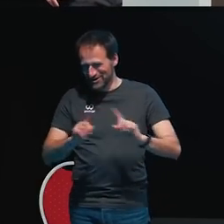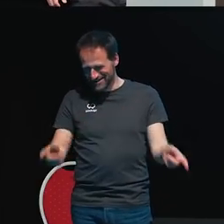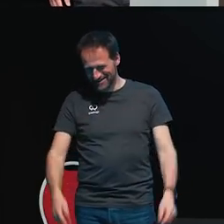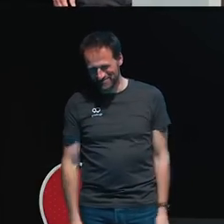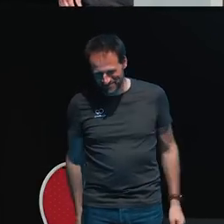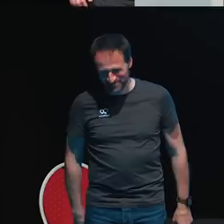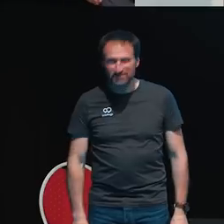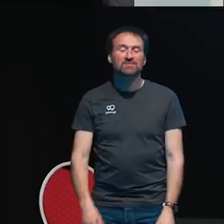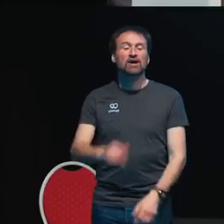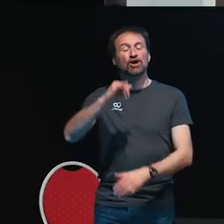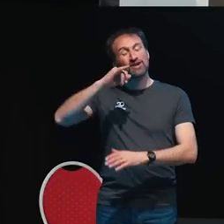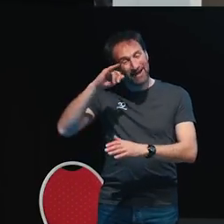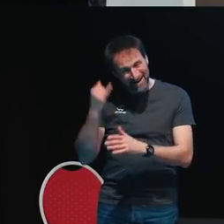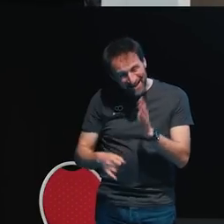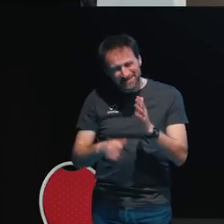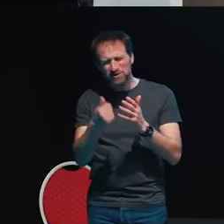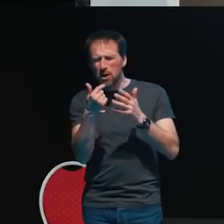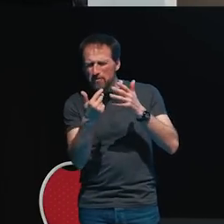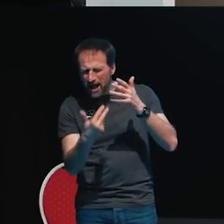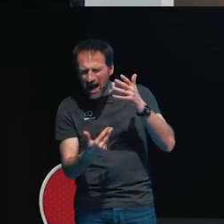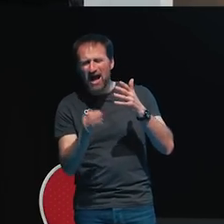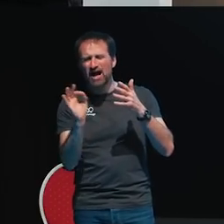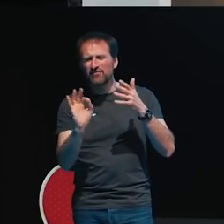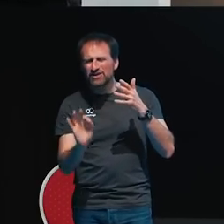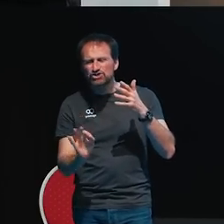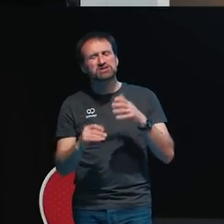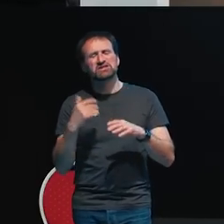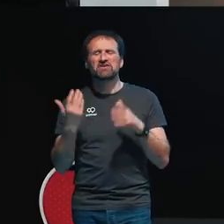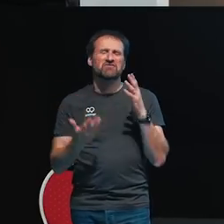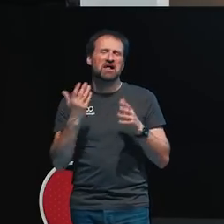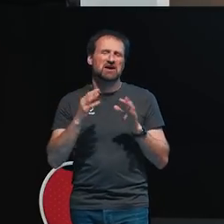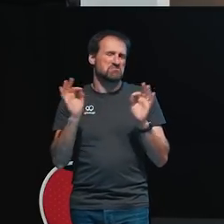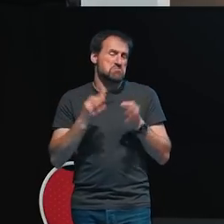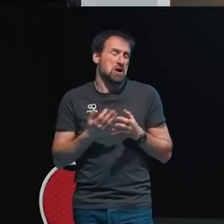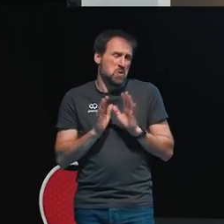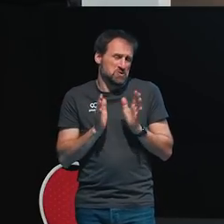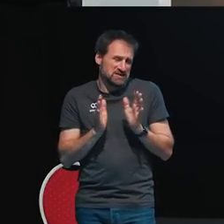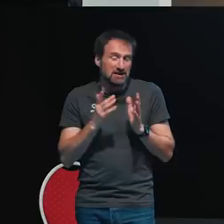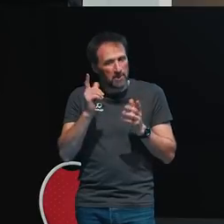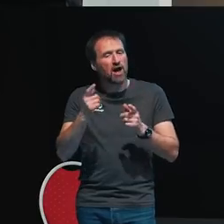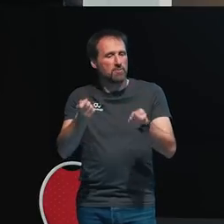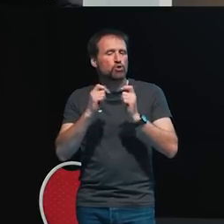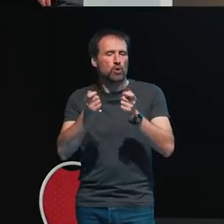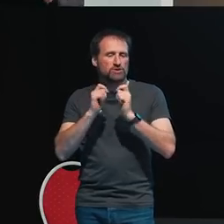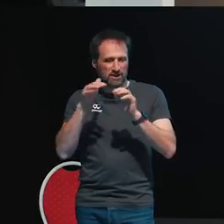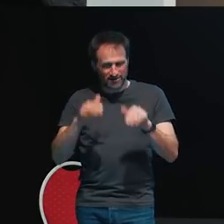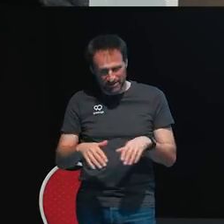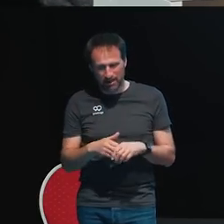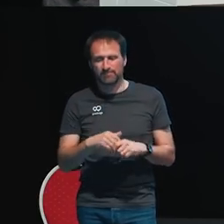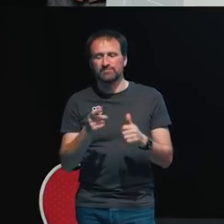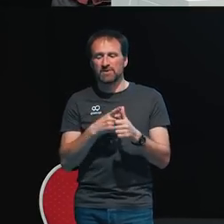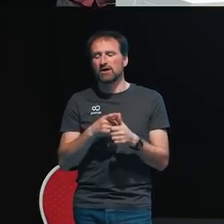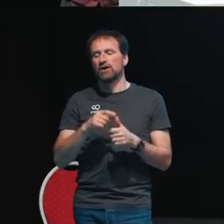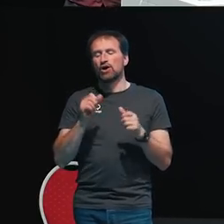And lastly, a few features may actually not be needed. So one is optional chaining that